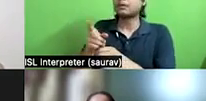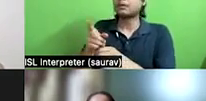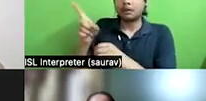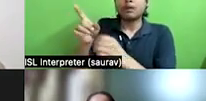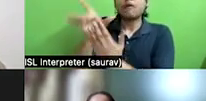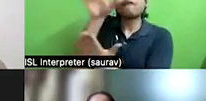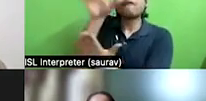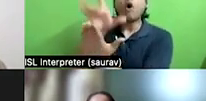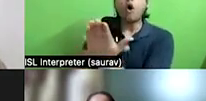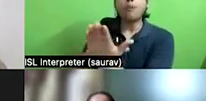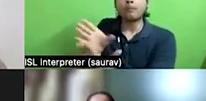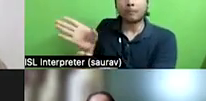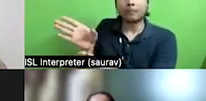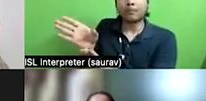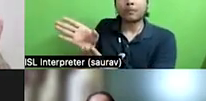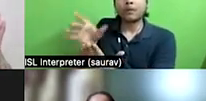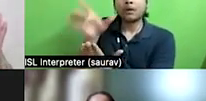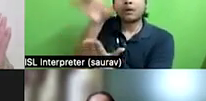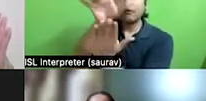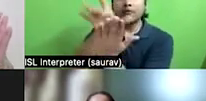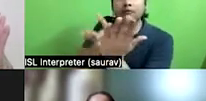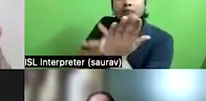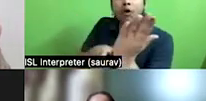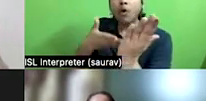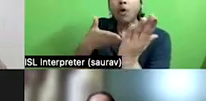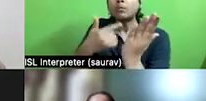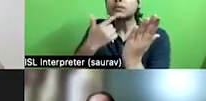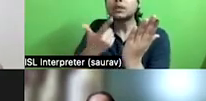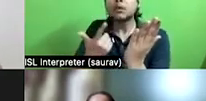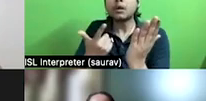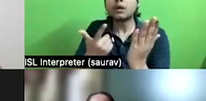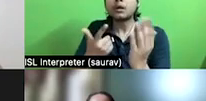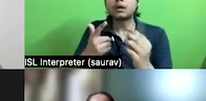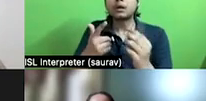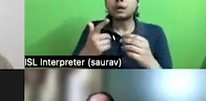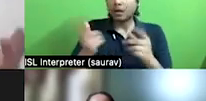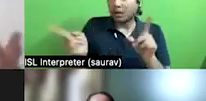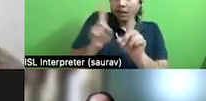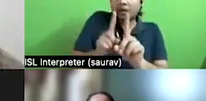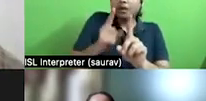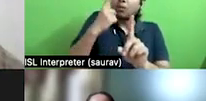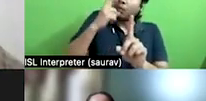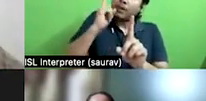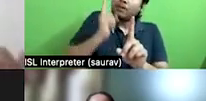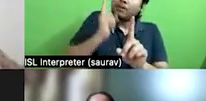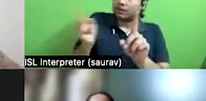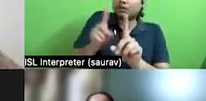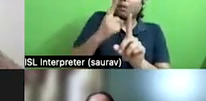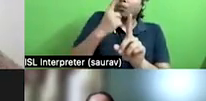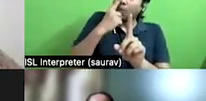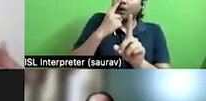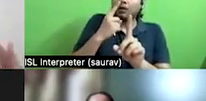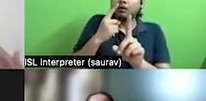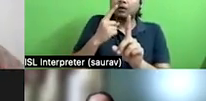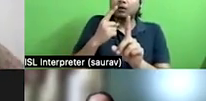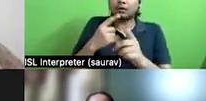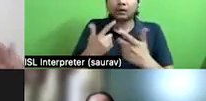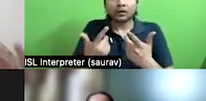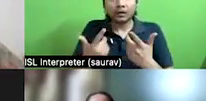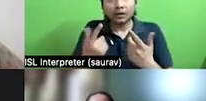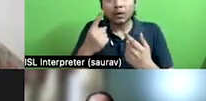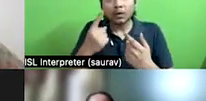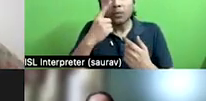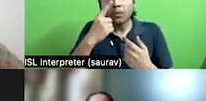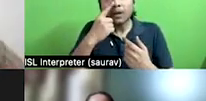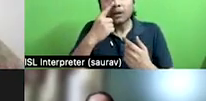our premise, you need to have a female caregiver. Now, what if the caregiver is a